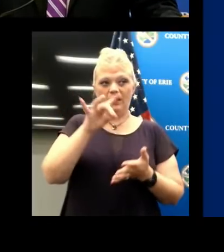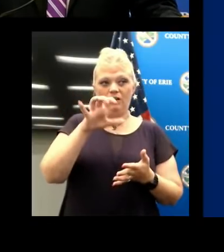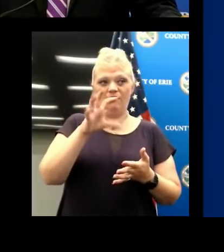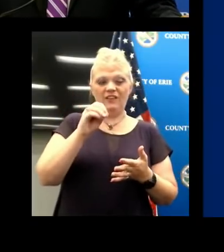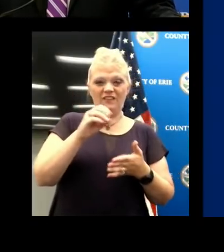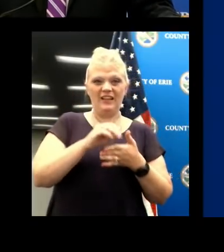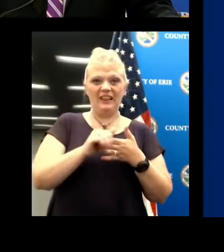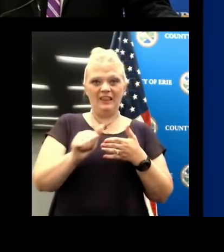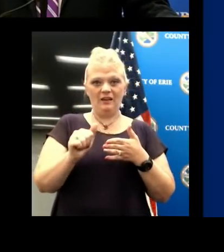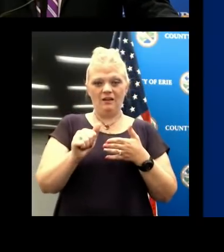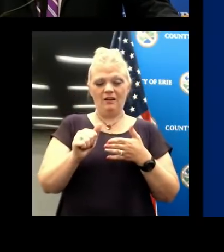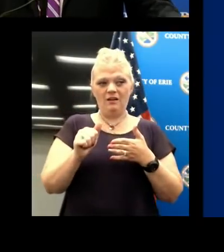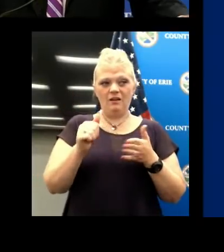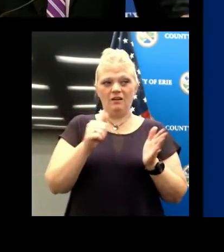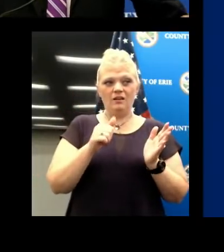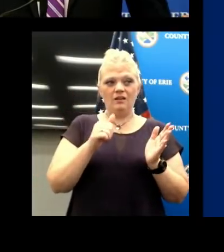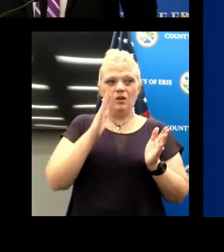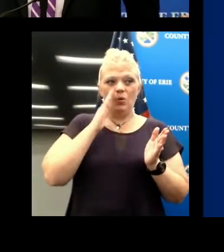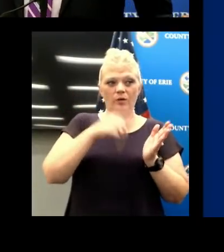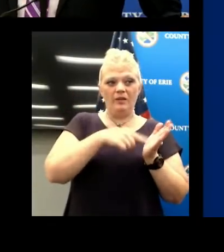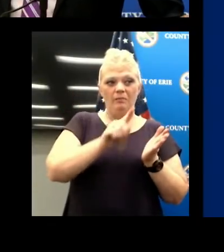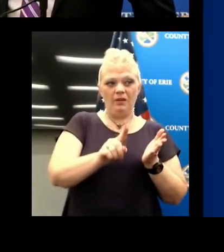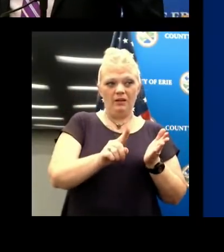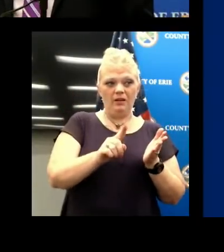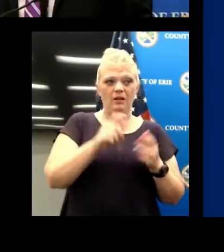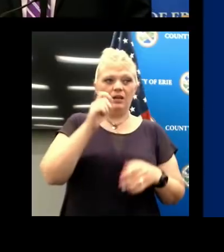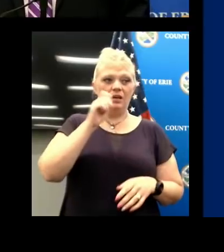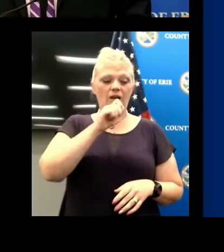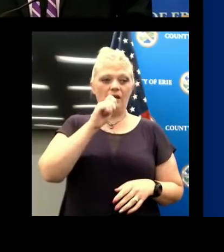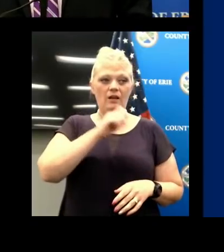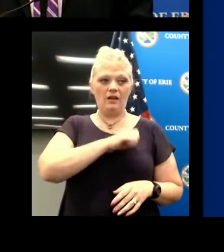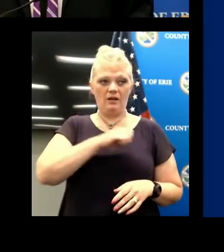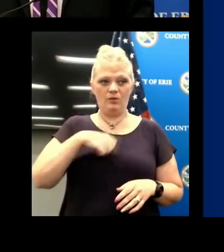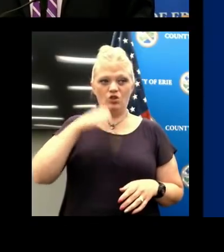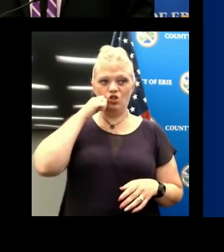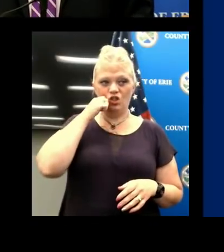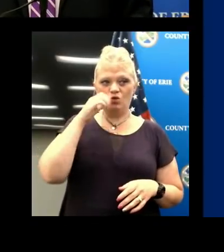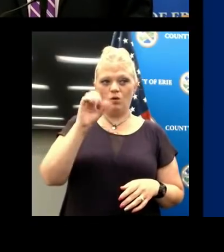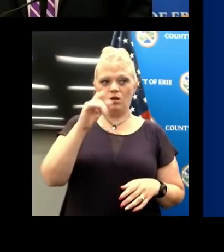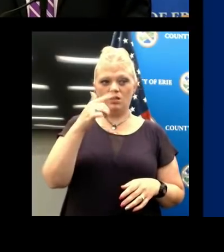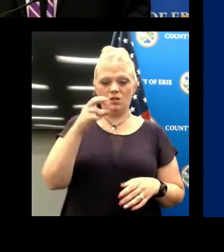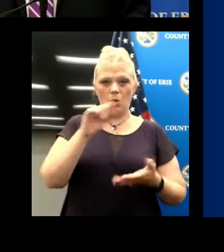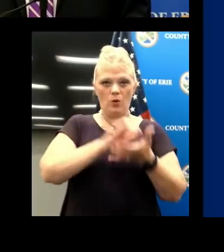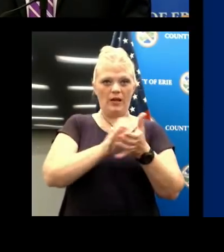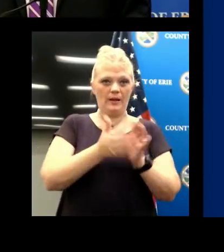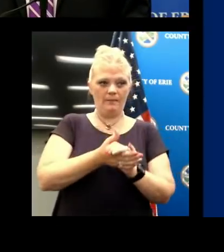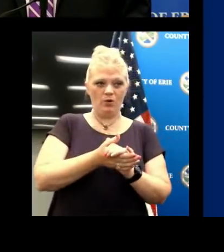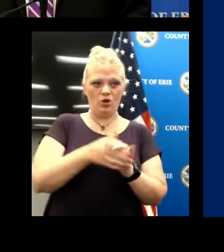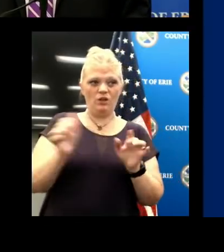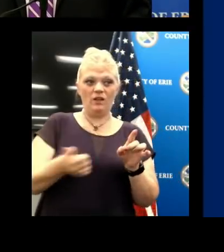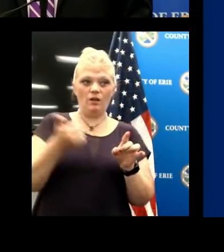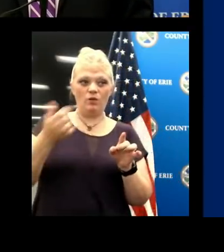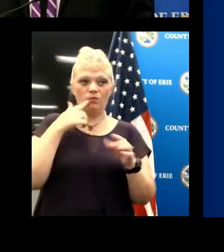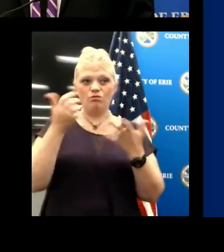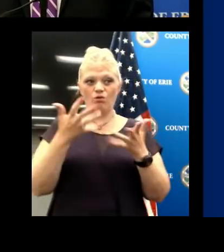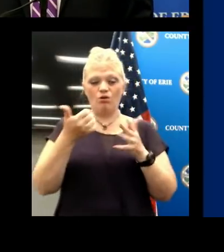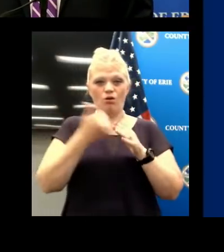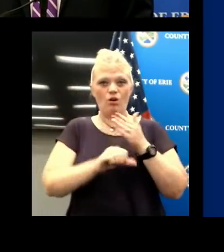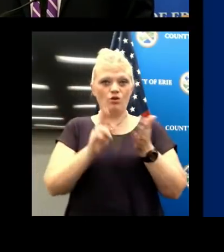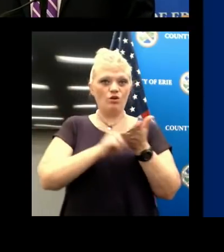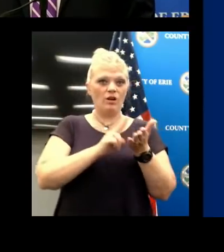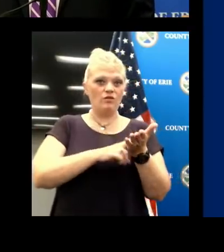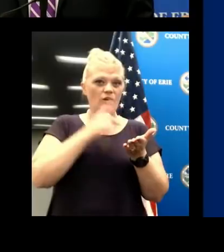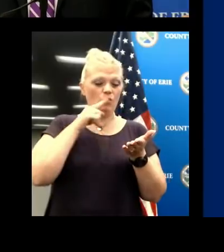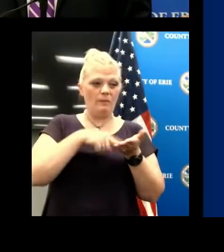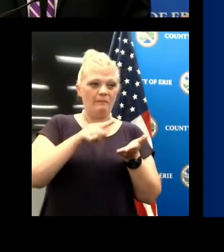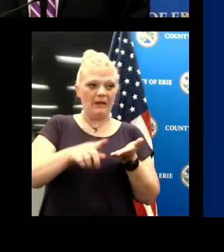$884,850 is going to be paid this week to 3 districts: Amherst, Cheektowaga, Sloan, and Hamburg. The remaining school districts are under contract for payment, and payment